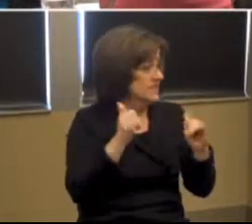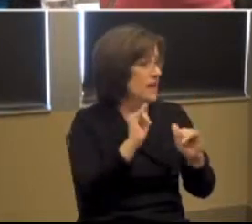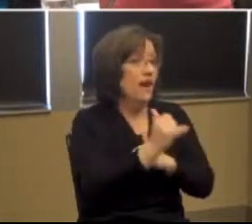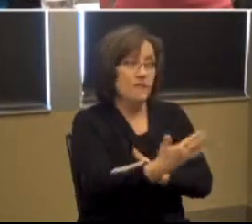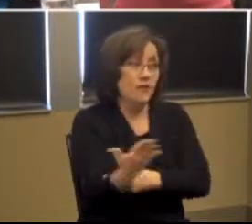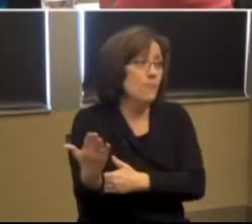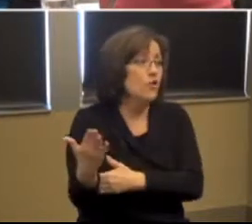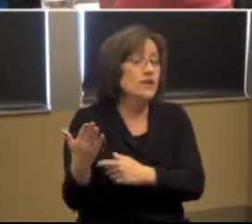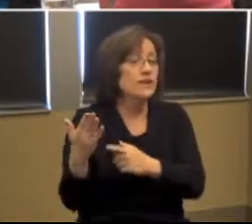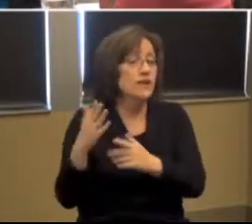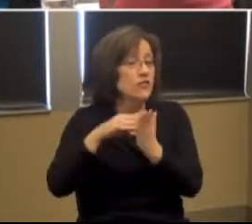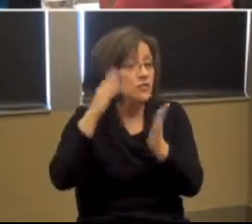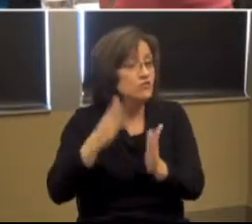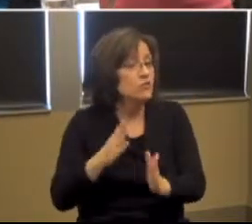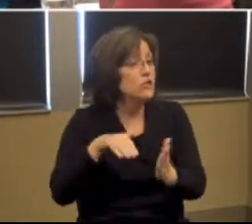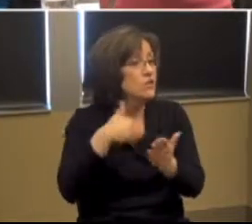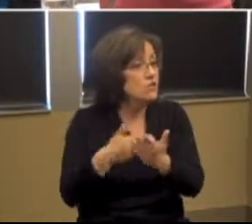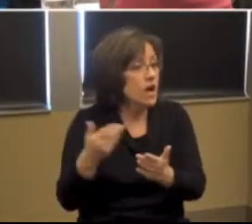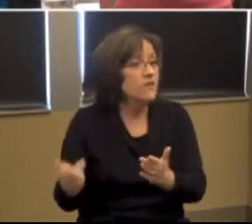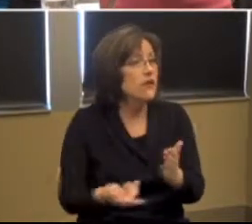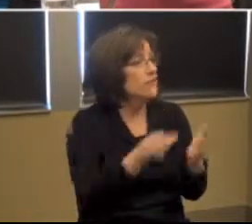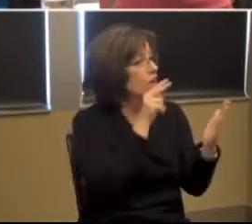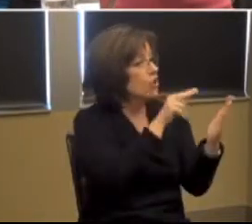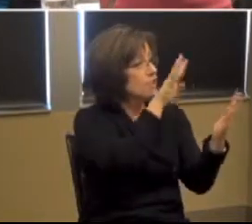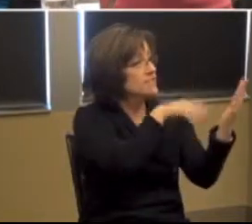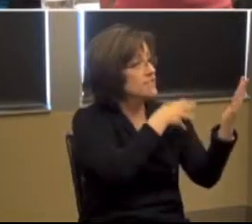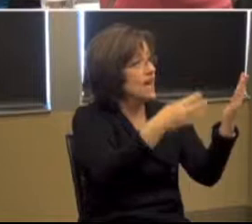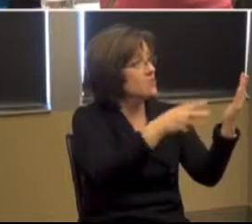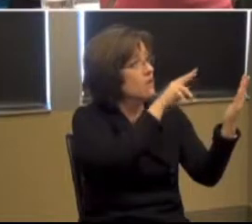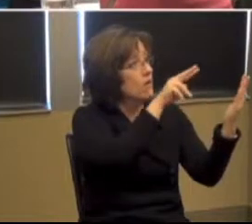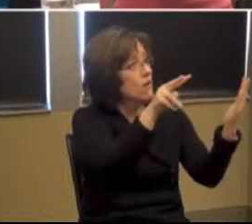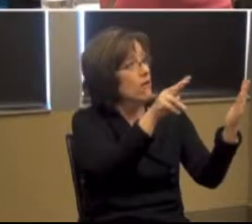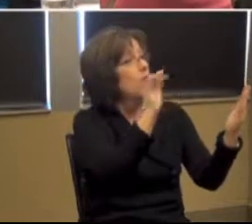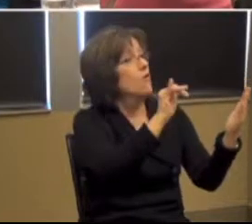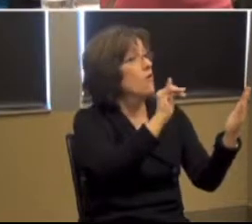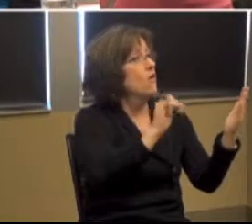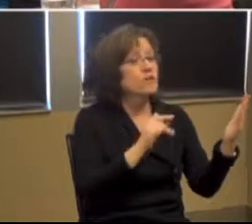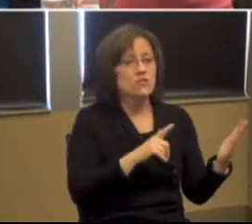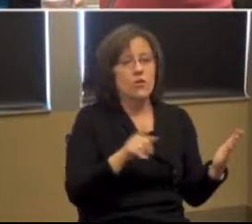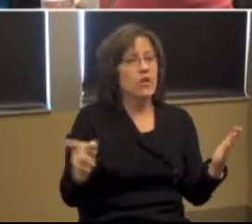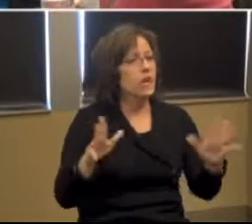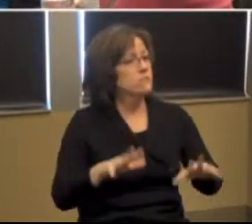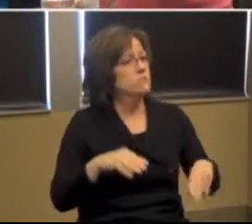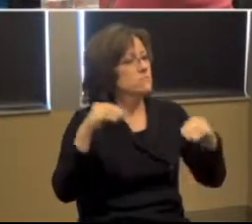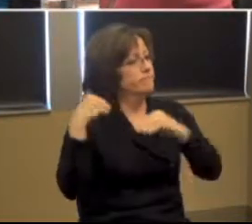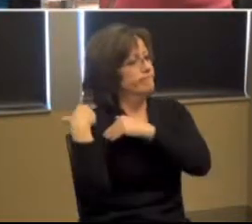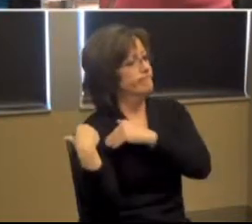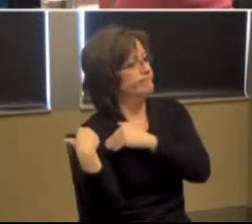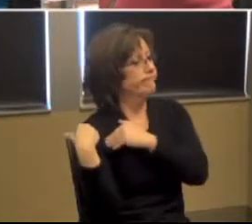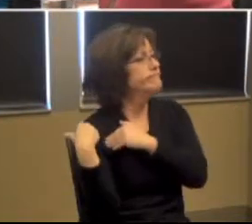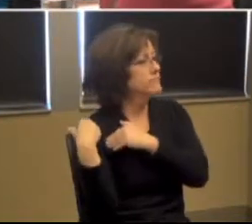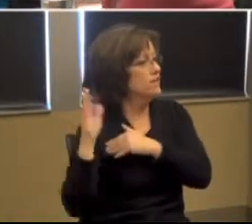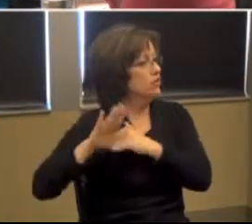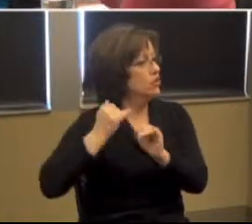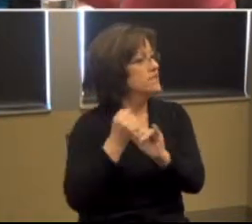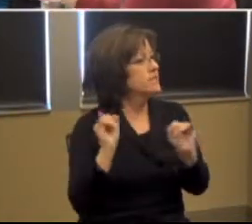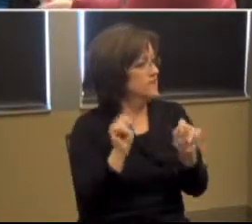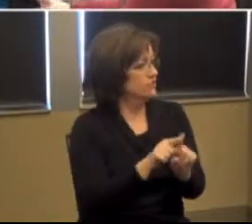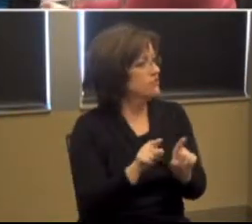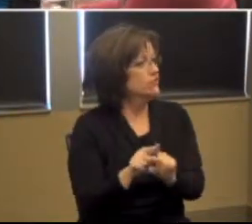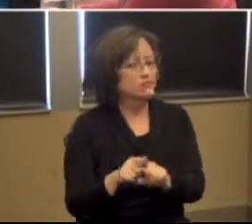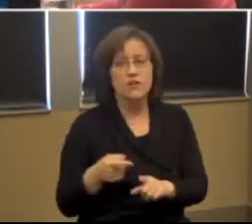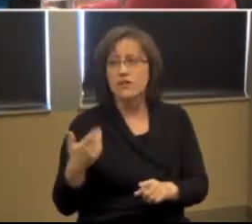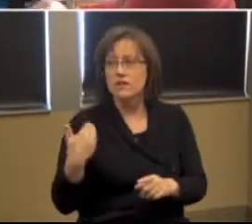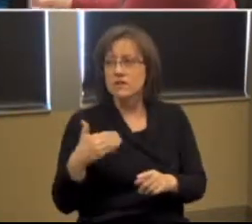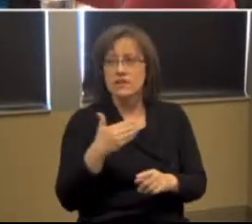in and look at their schedule to see what they have, so it's really given them the ownership of that independence too. Good. So you've